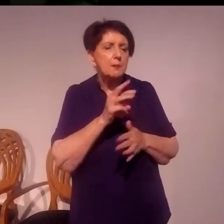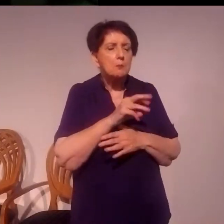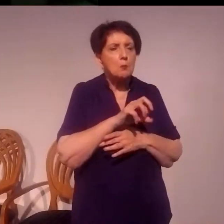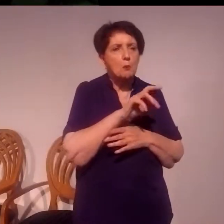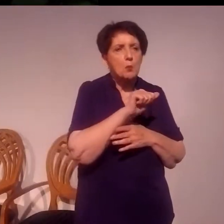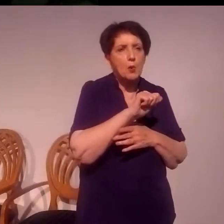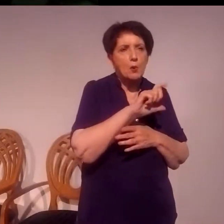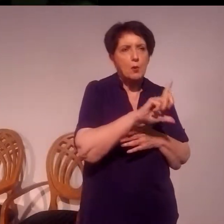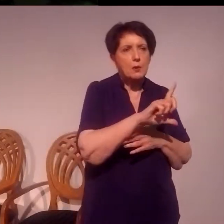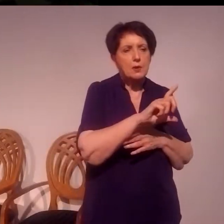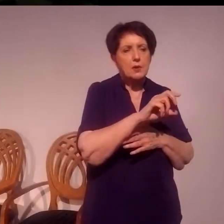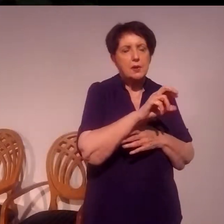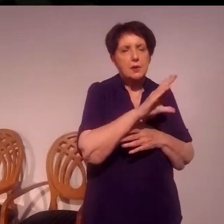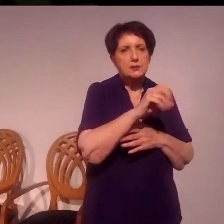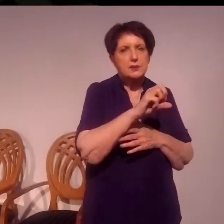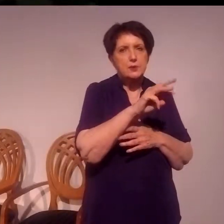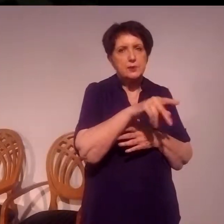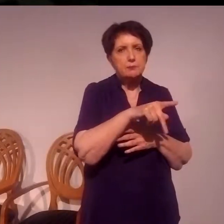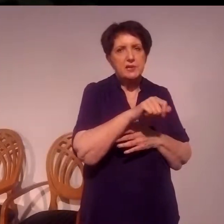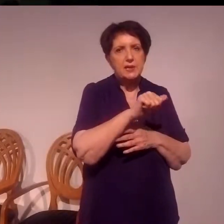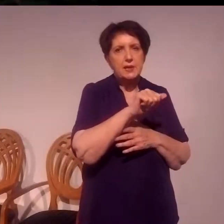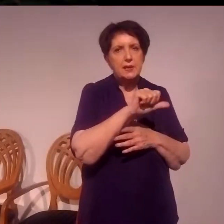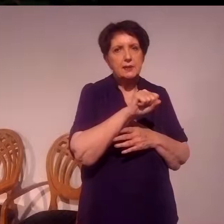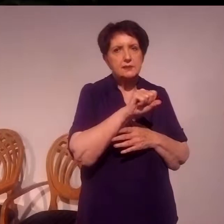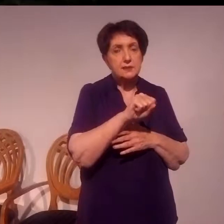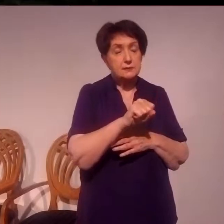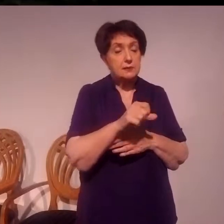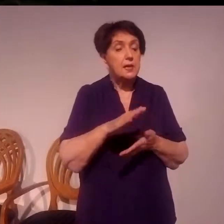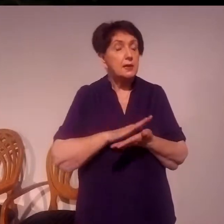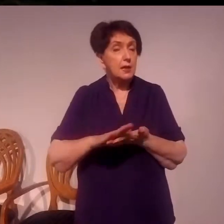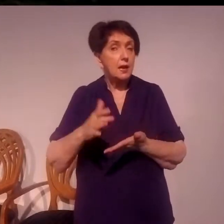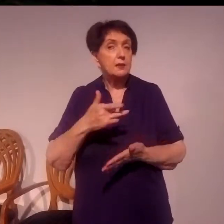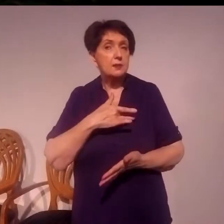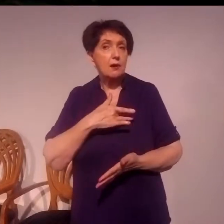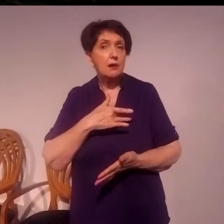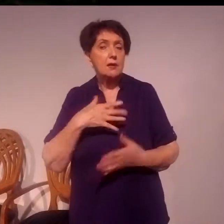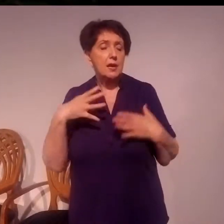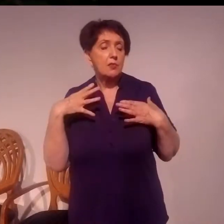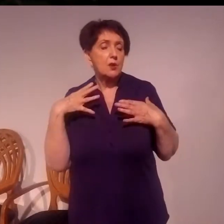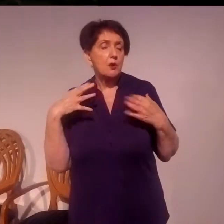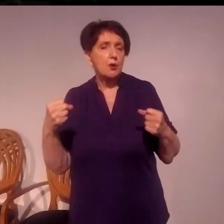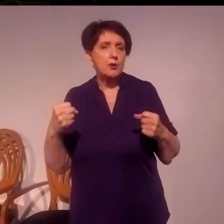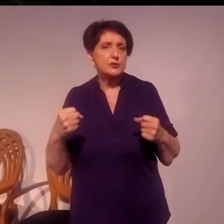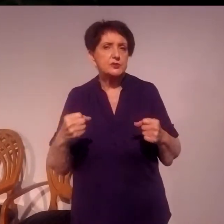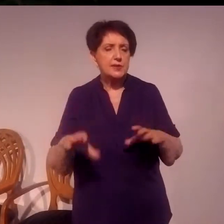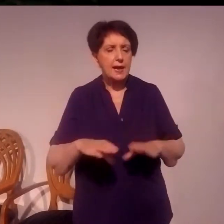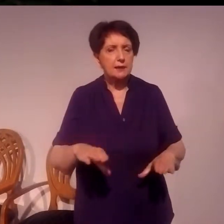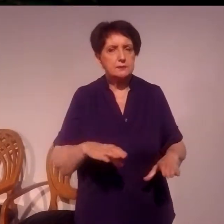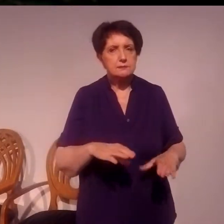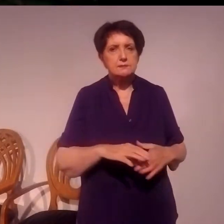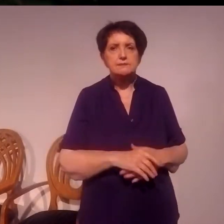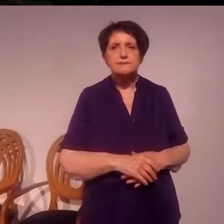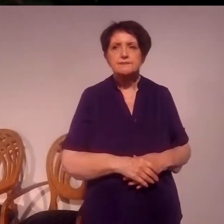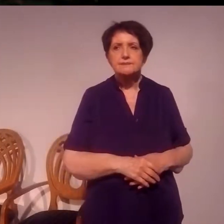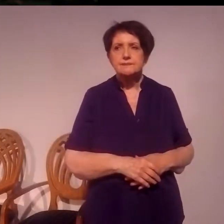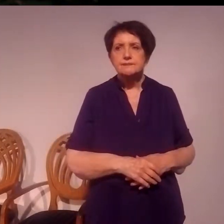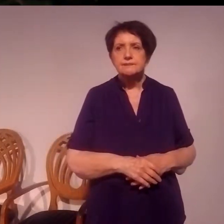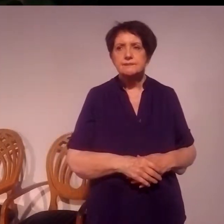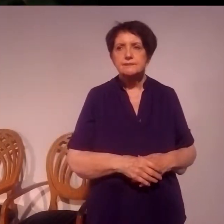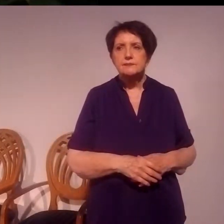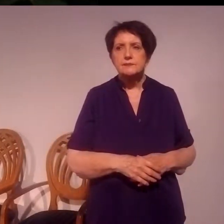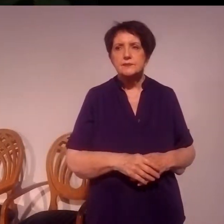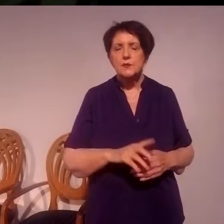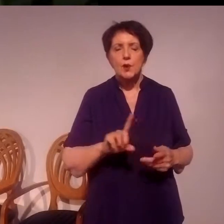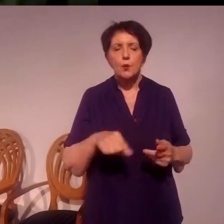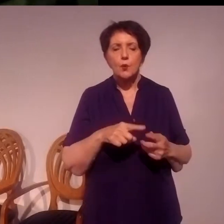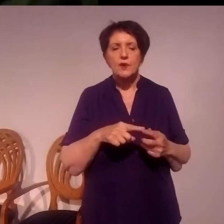a kind heart, and of course the courage to act when that